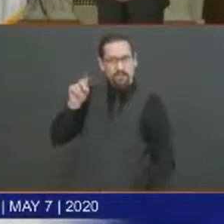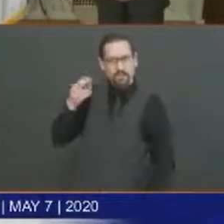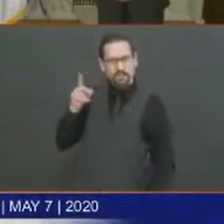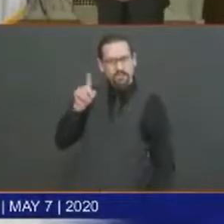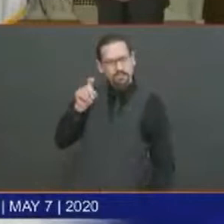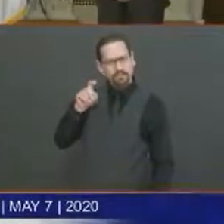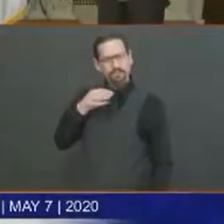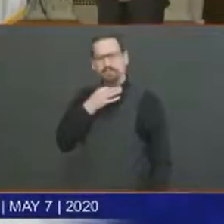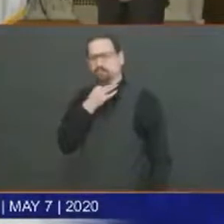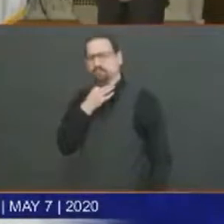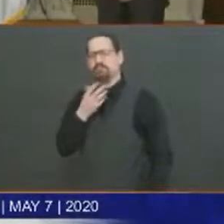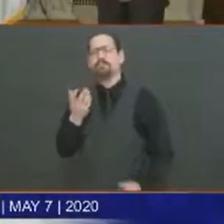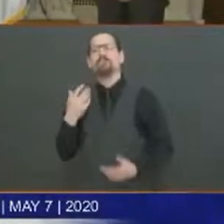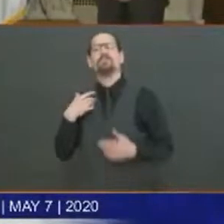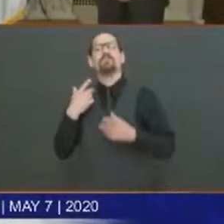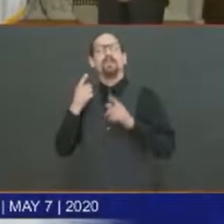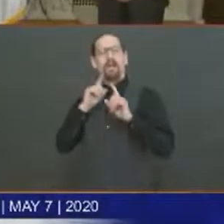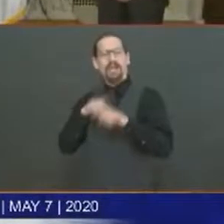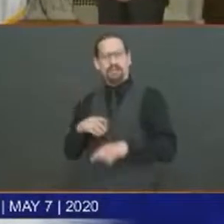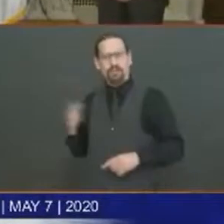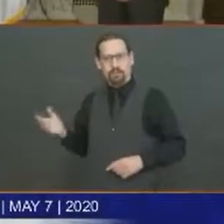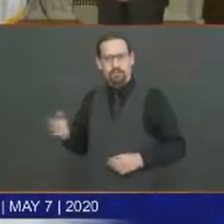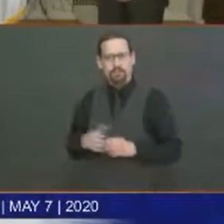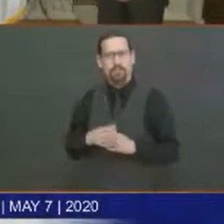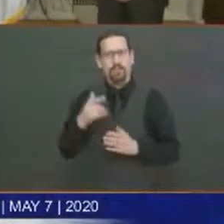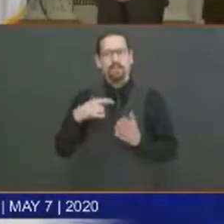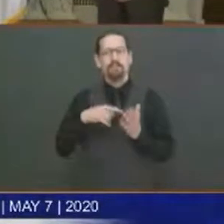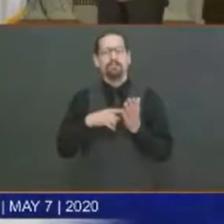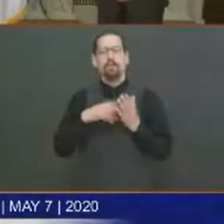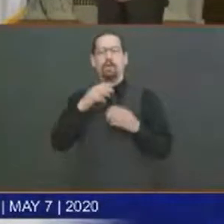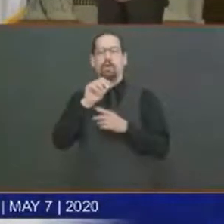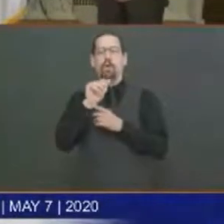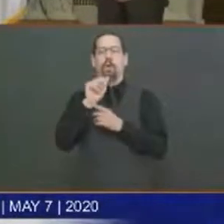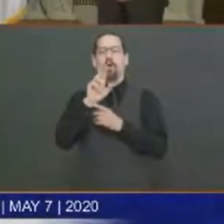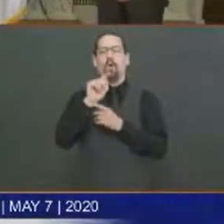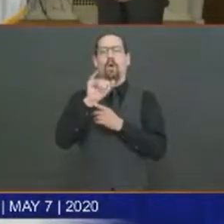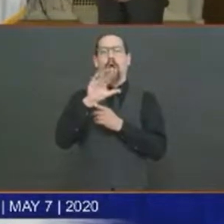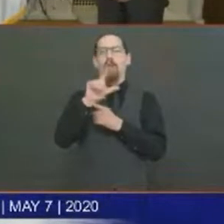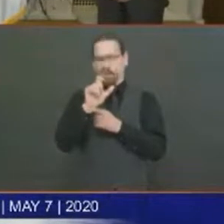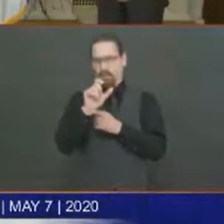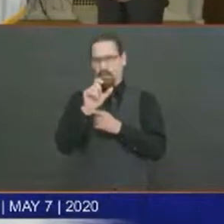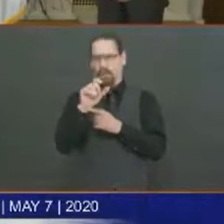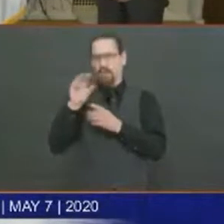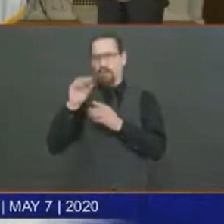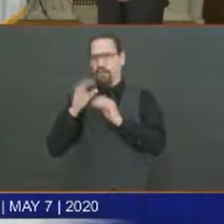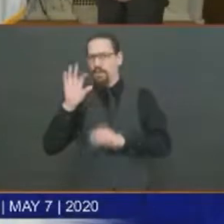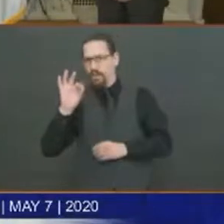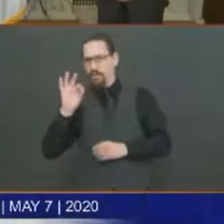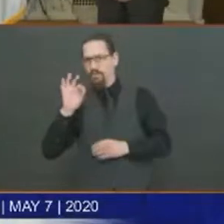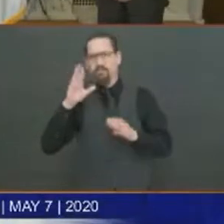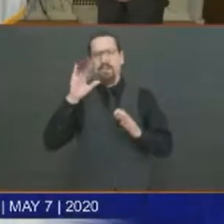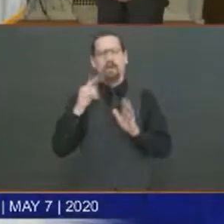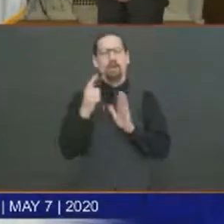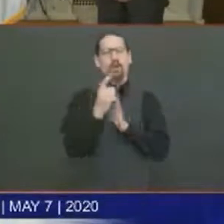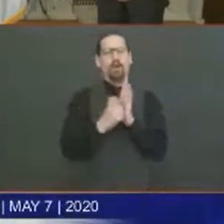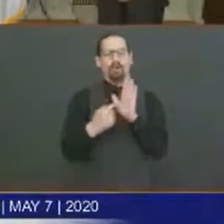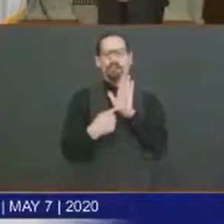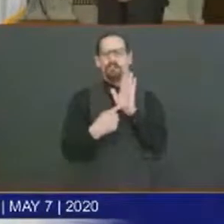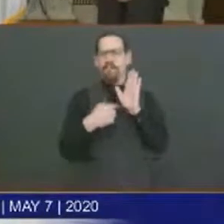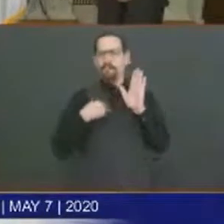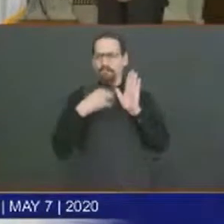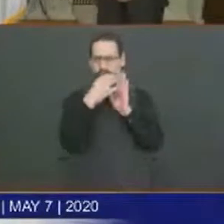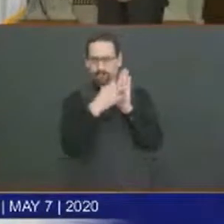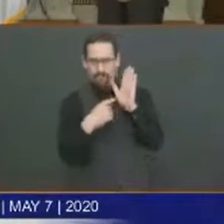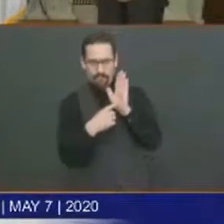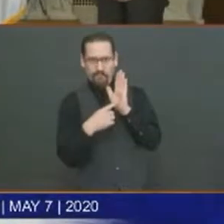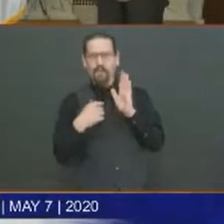Article 9 of the Rhode Island Constitution, which gives the governor broad authority in the state of emergency like we're in now. And it's not that